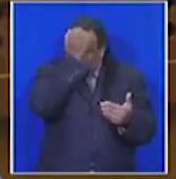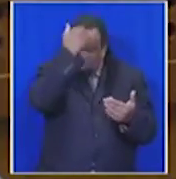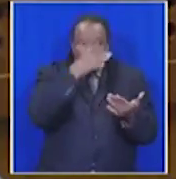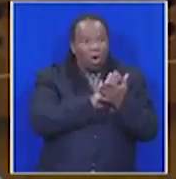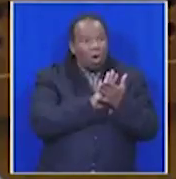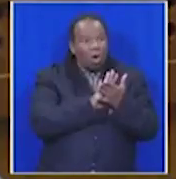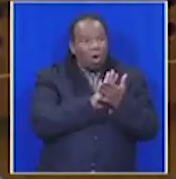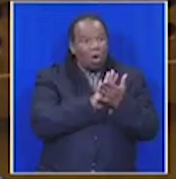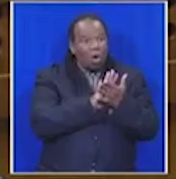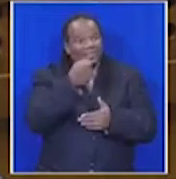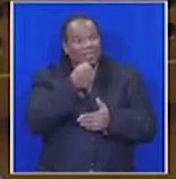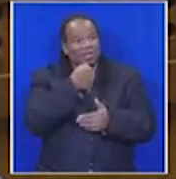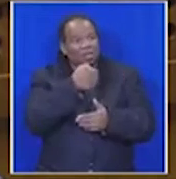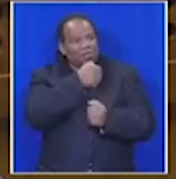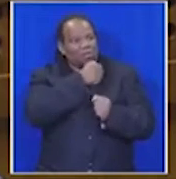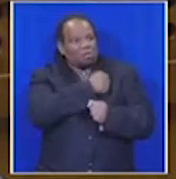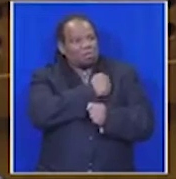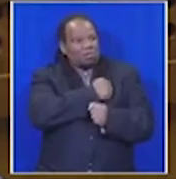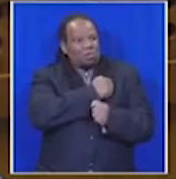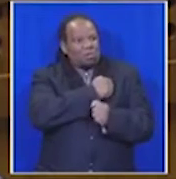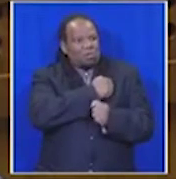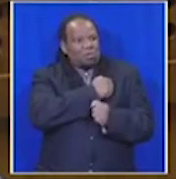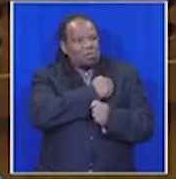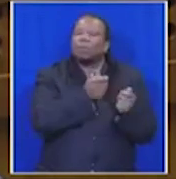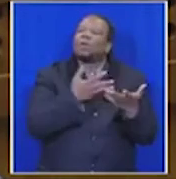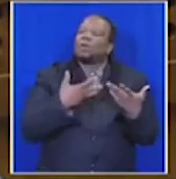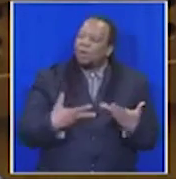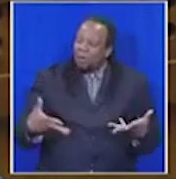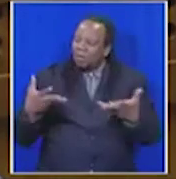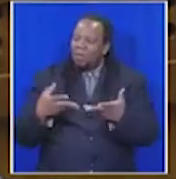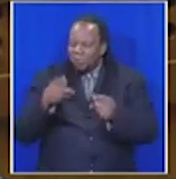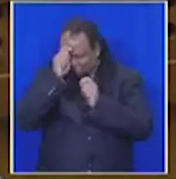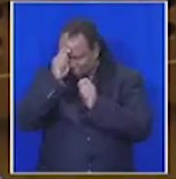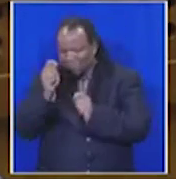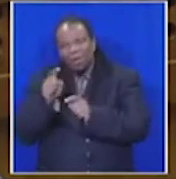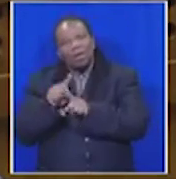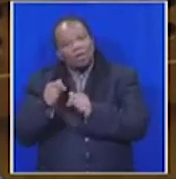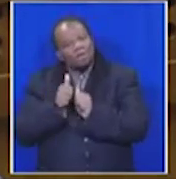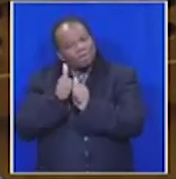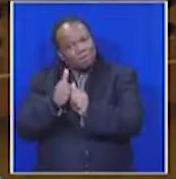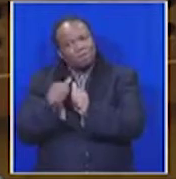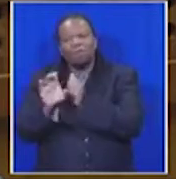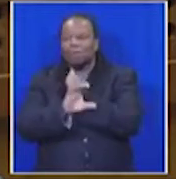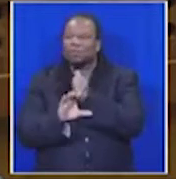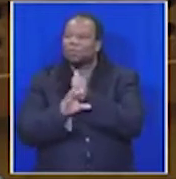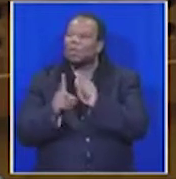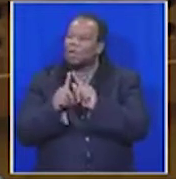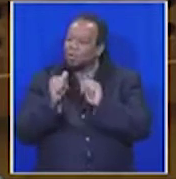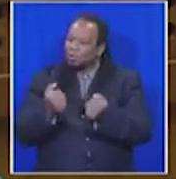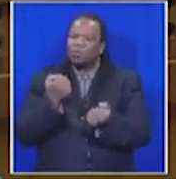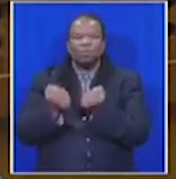high. It was an acknowledgement that democracy, constitutionalism, and the rule of law trump the